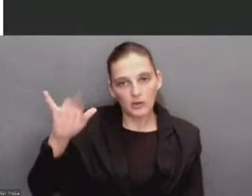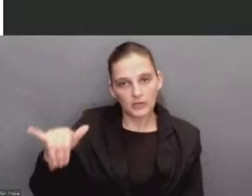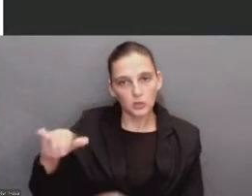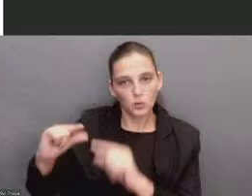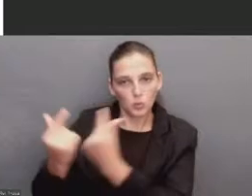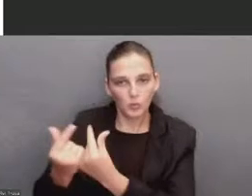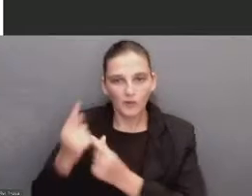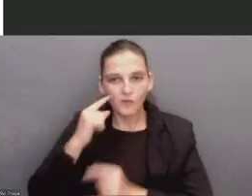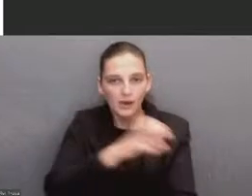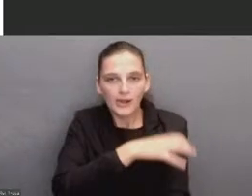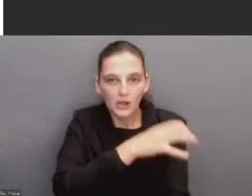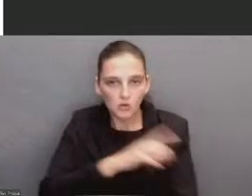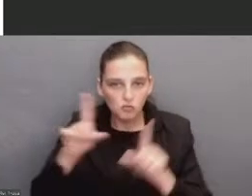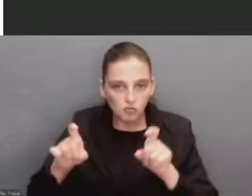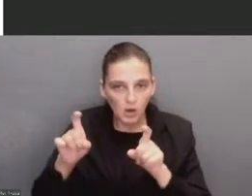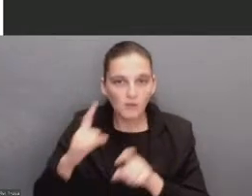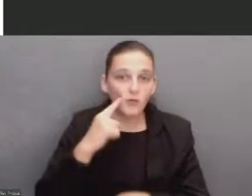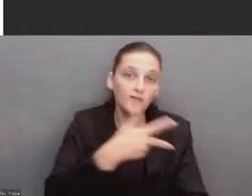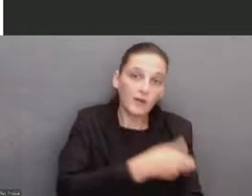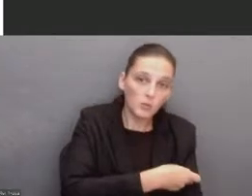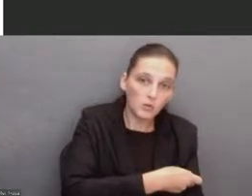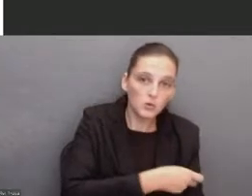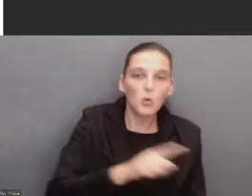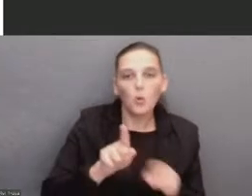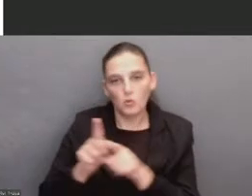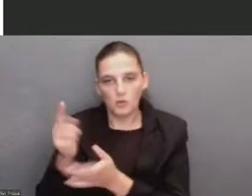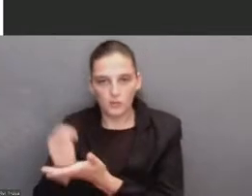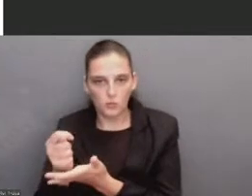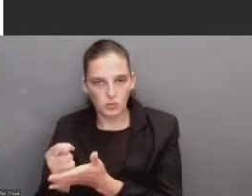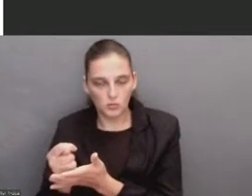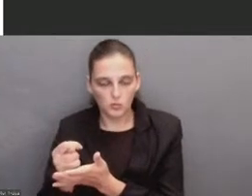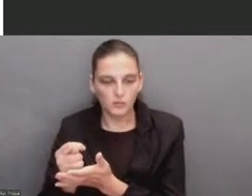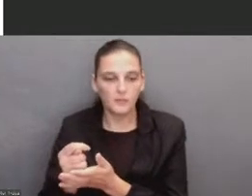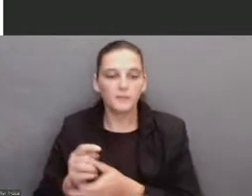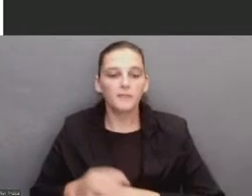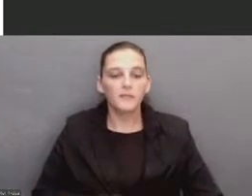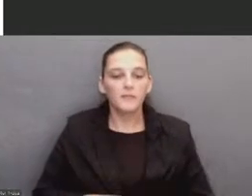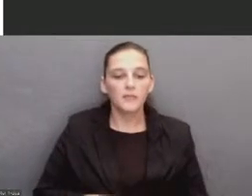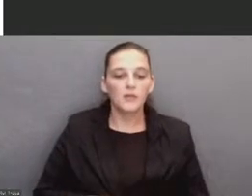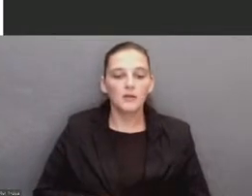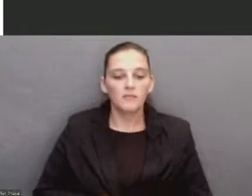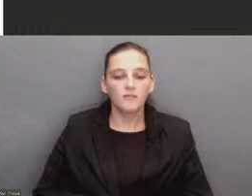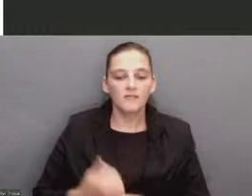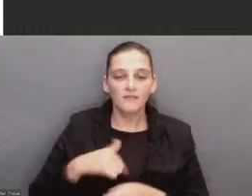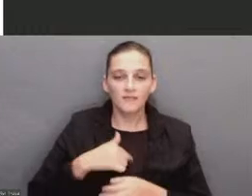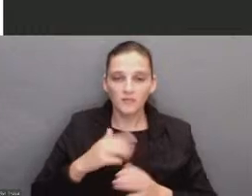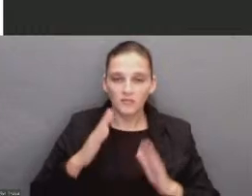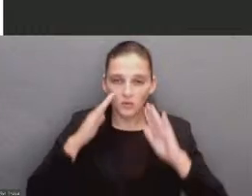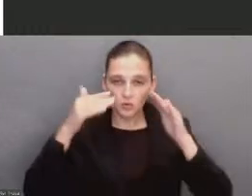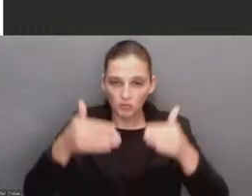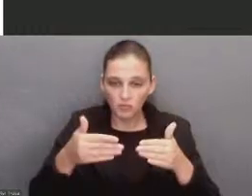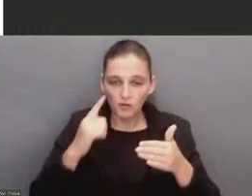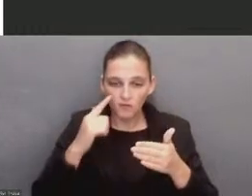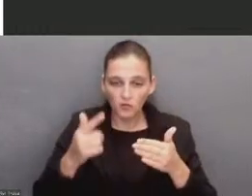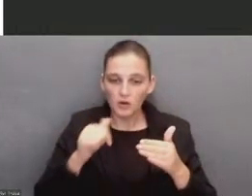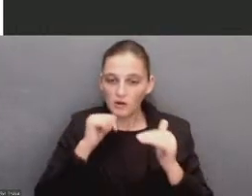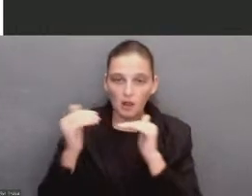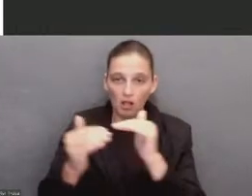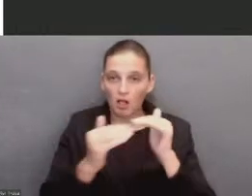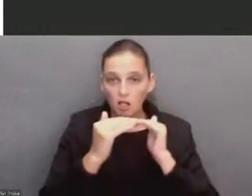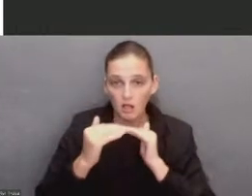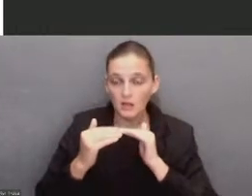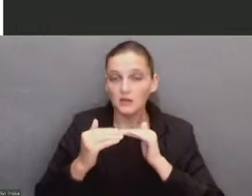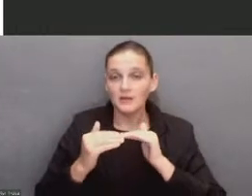for vaccines and therapeutics. And so we had recommendations that focus on inequities in access to clinical